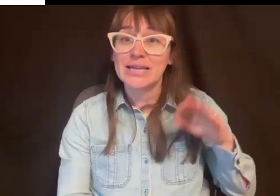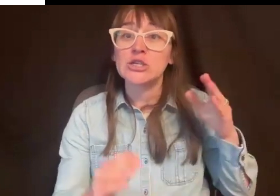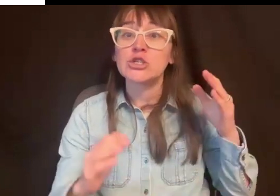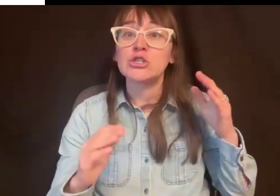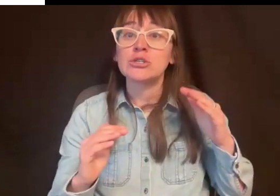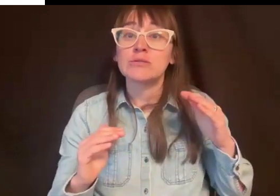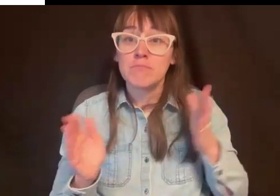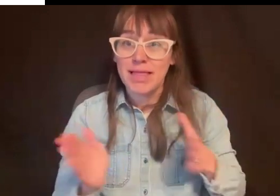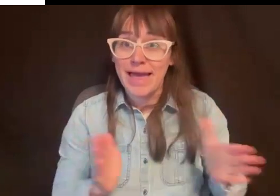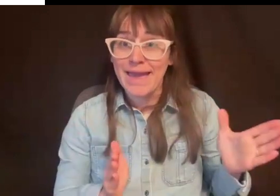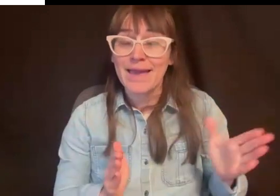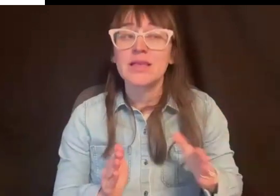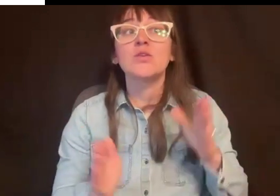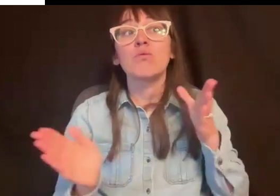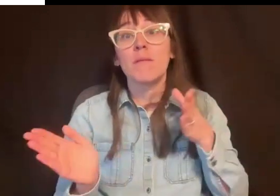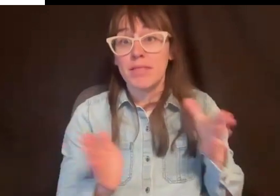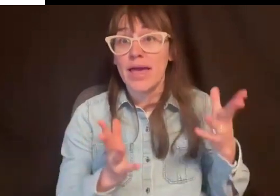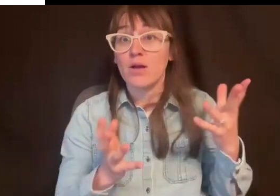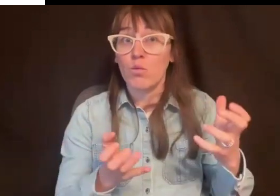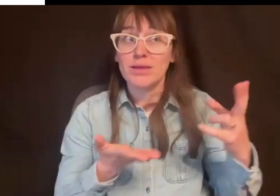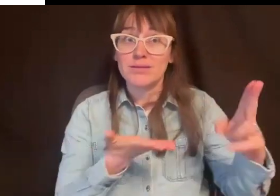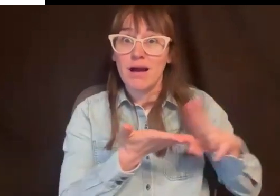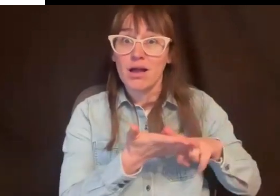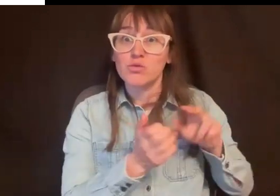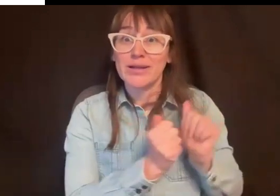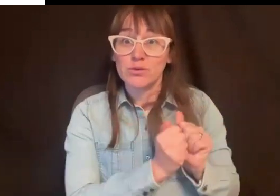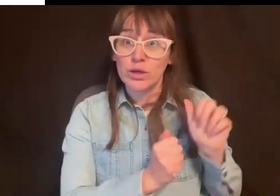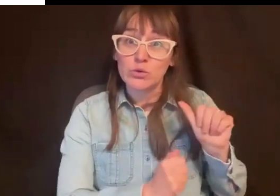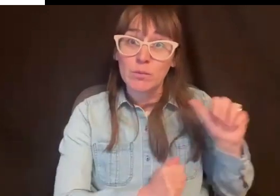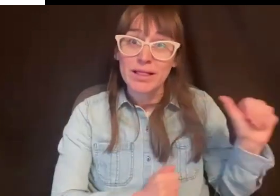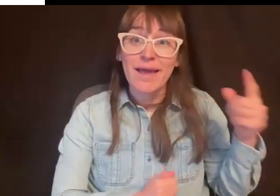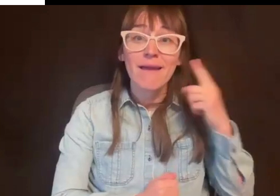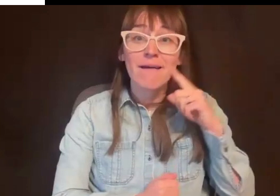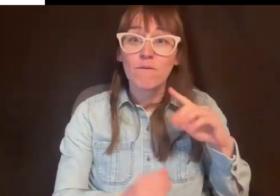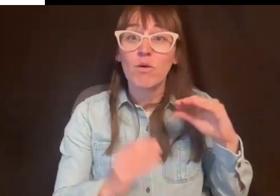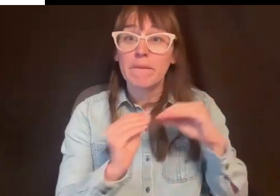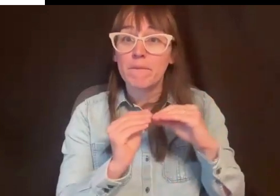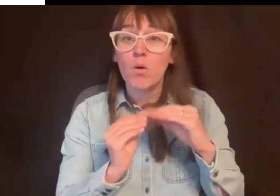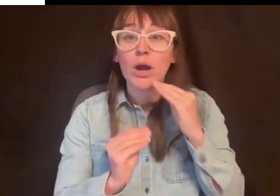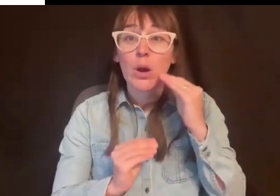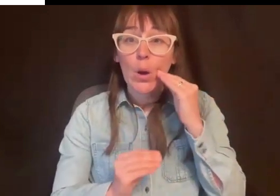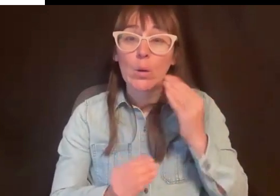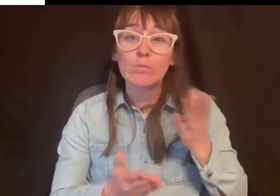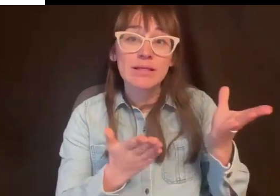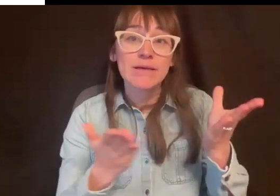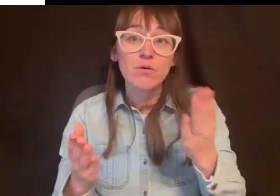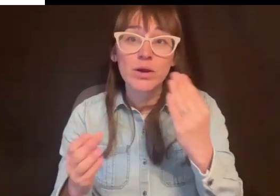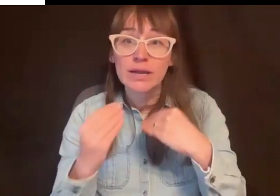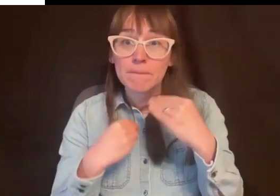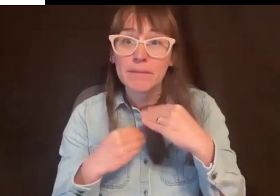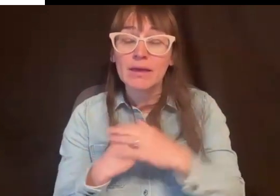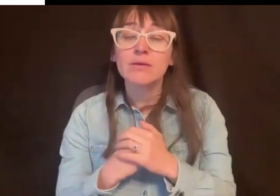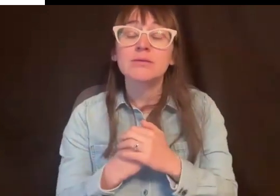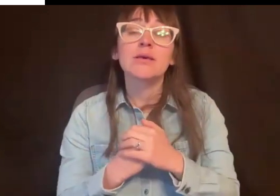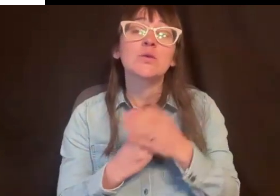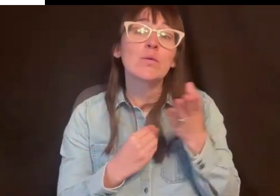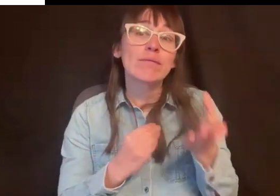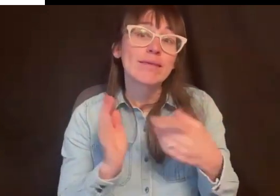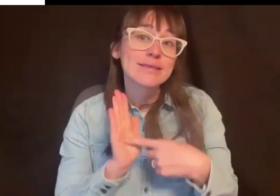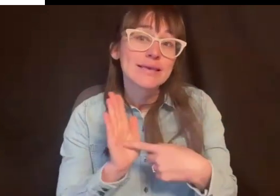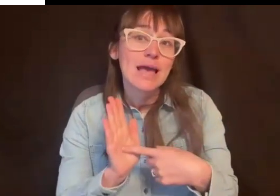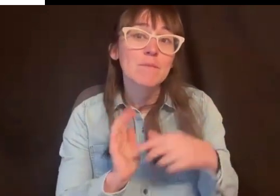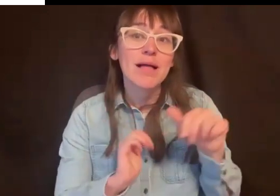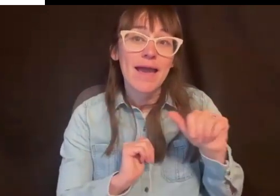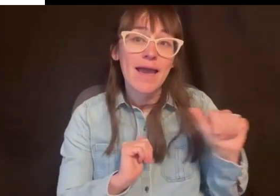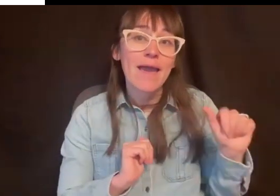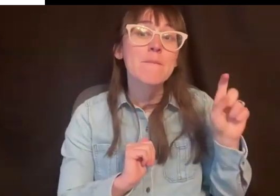seeks to contract with a AAA for home-delivered meals for clients identified by the plan. In this example, the AAA must